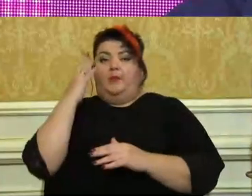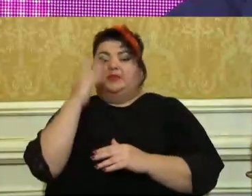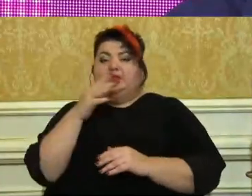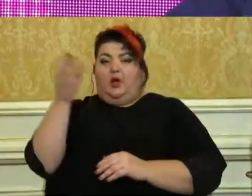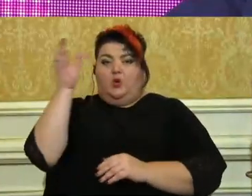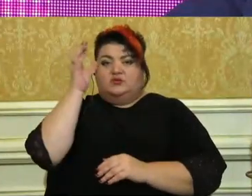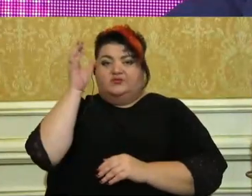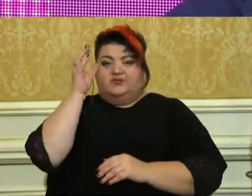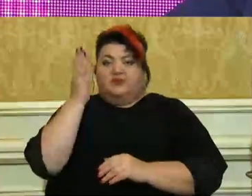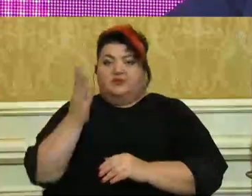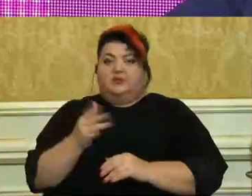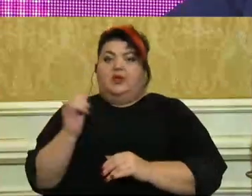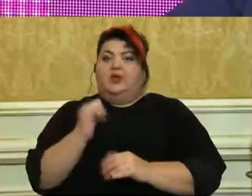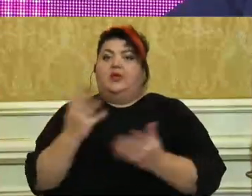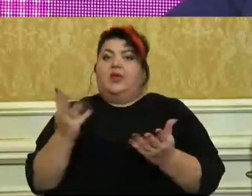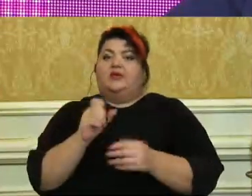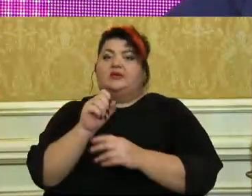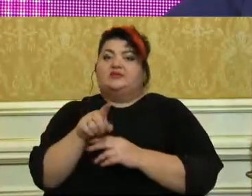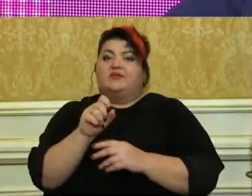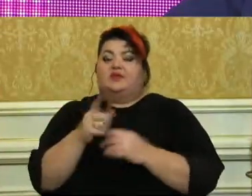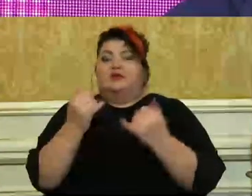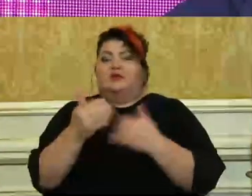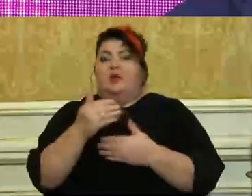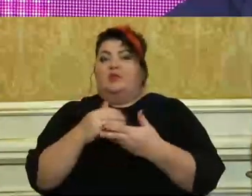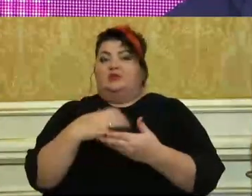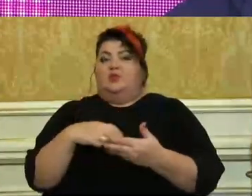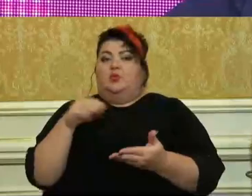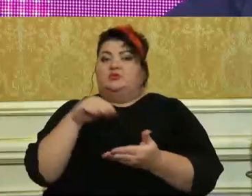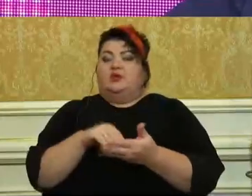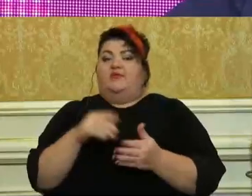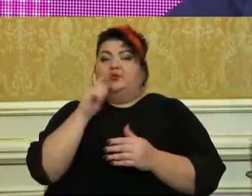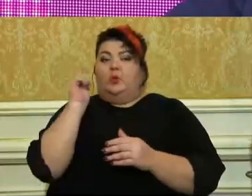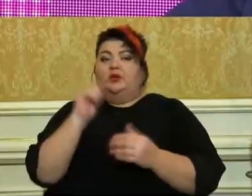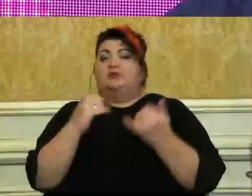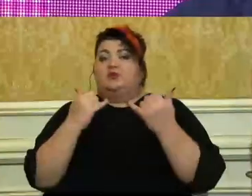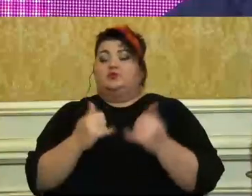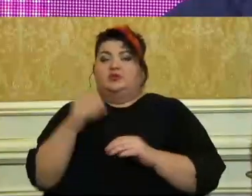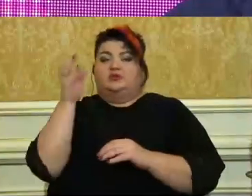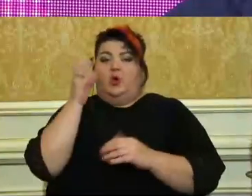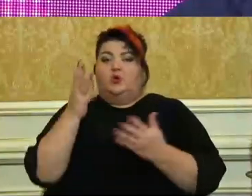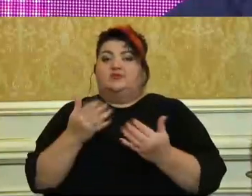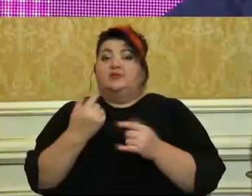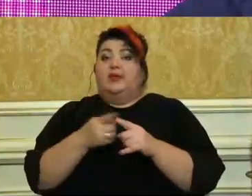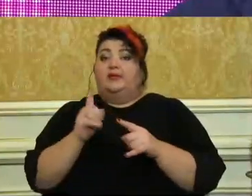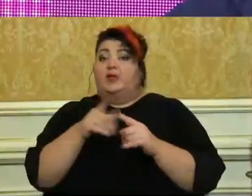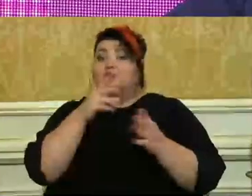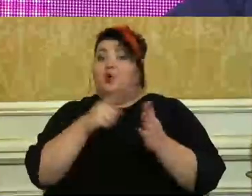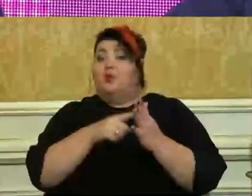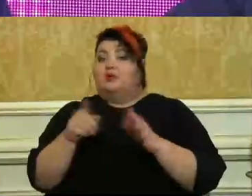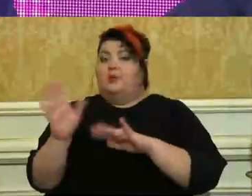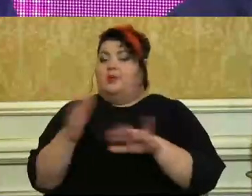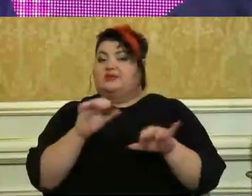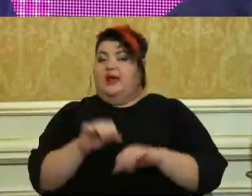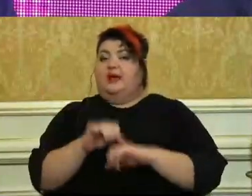the goal or the target or task of our education? What is the task for us, for our education?